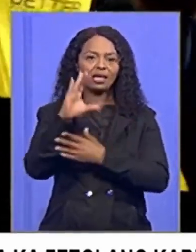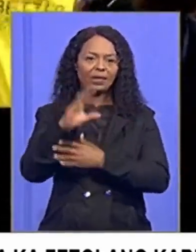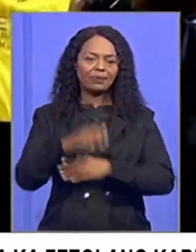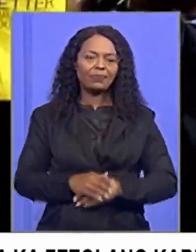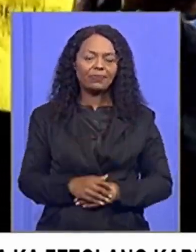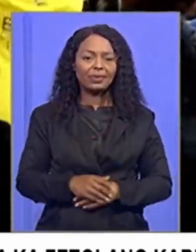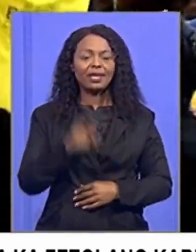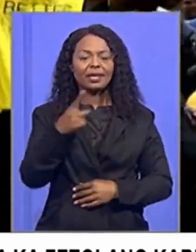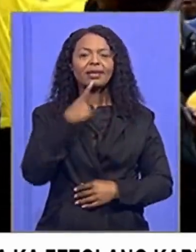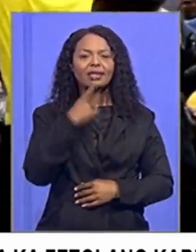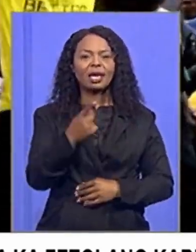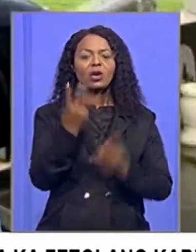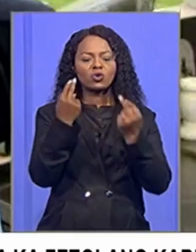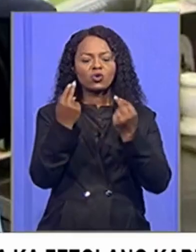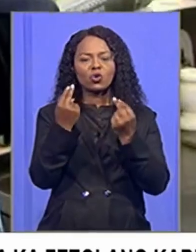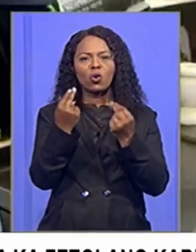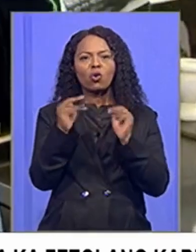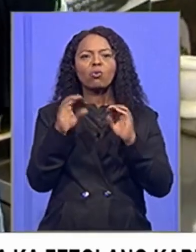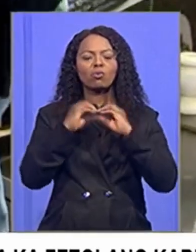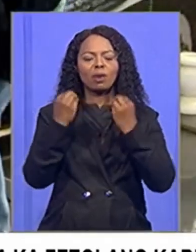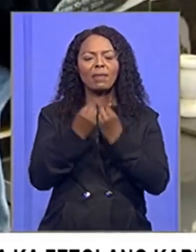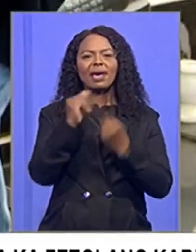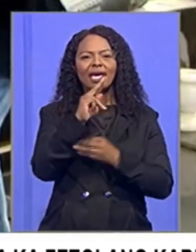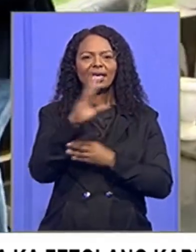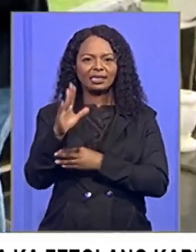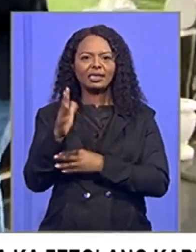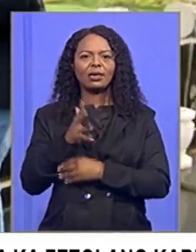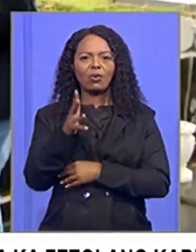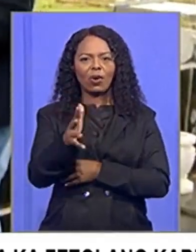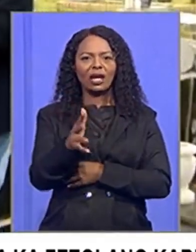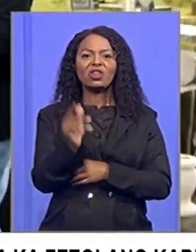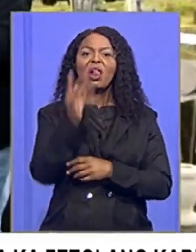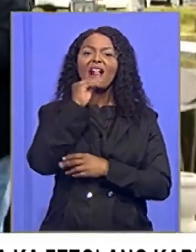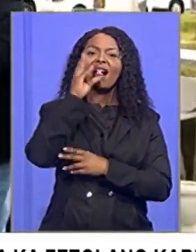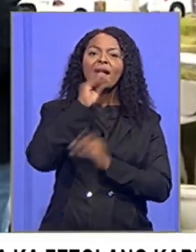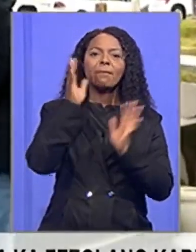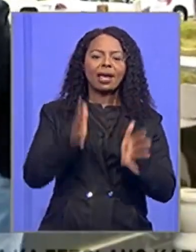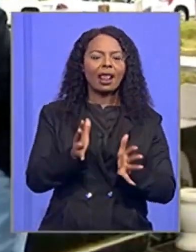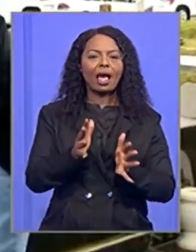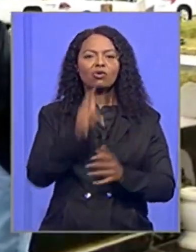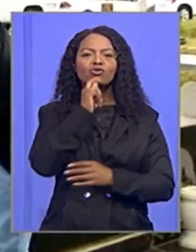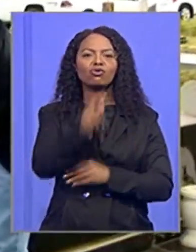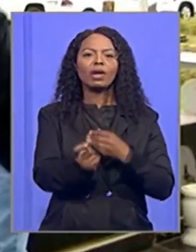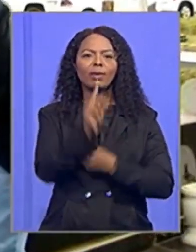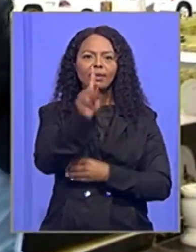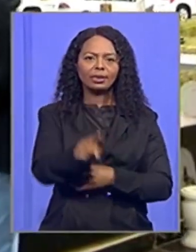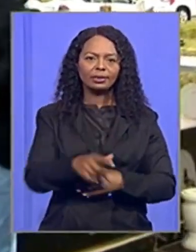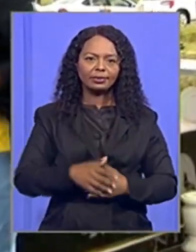se ga sa tshwanela go nna puo fela mme e tshwanetse go nna ka go sešwa ya nnete.